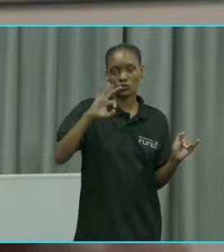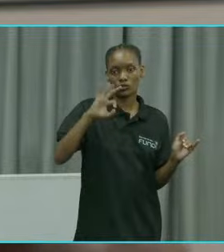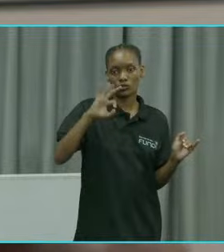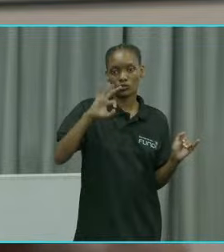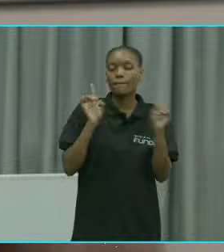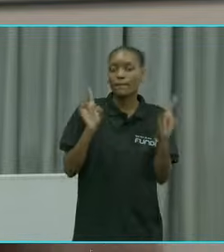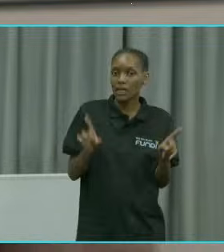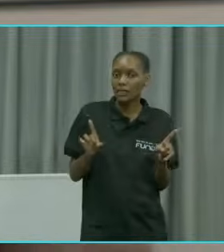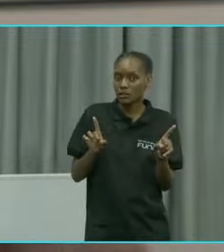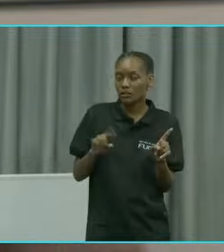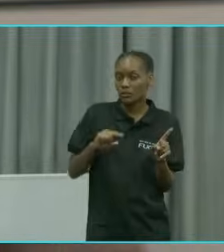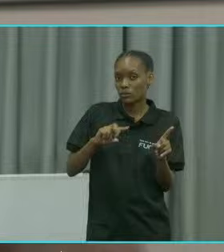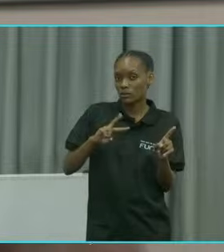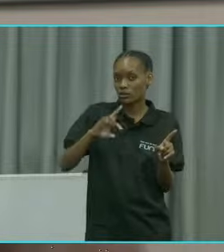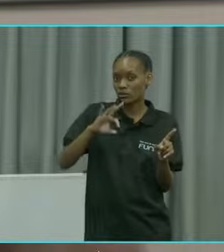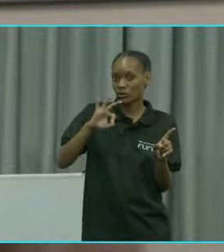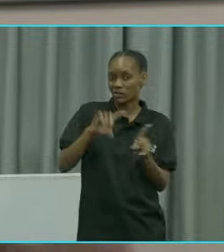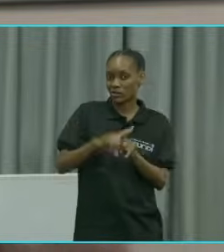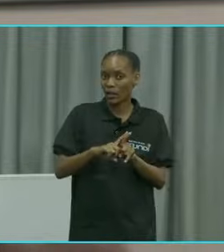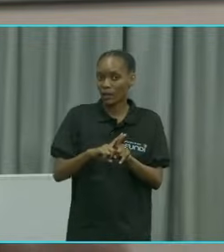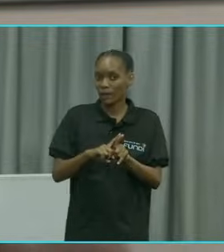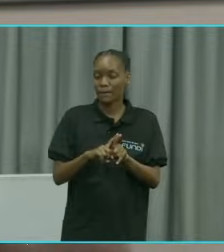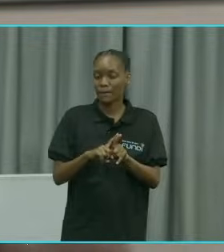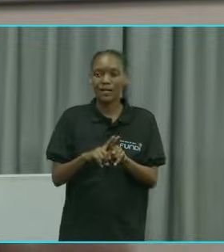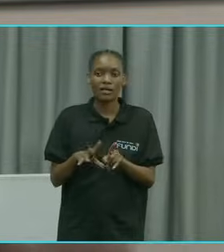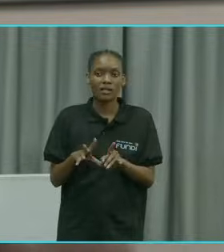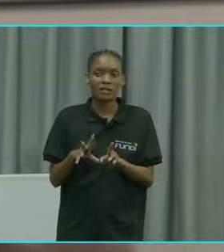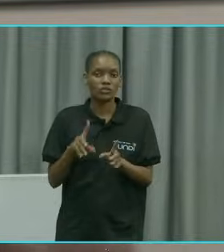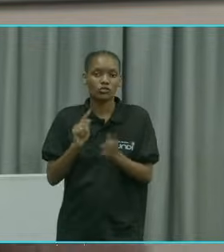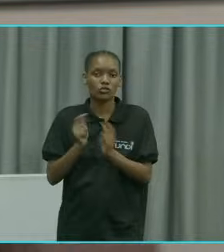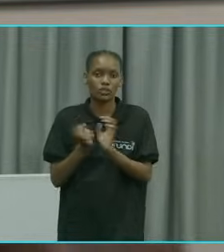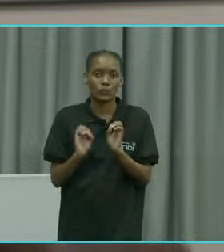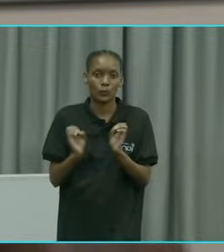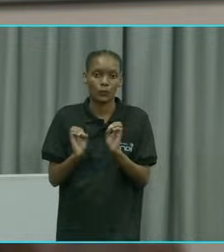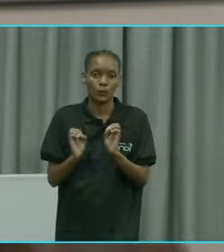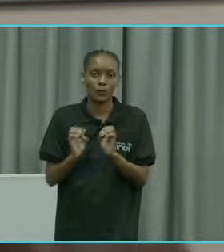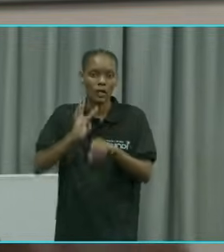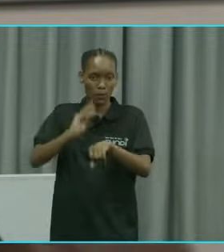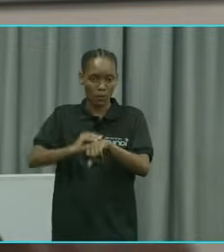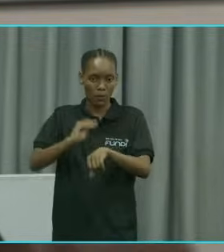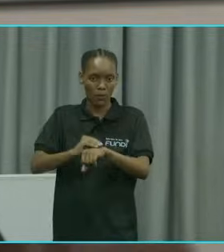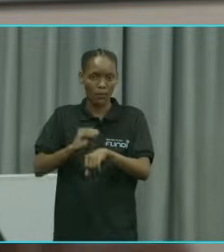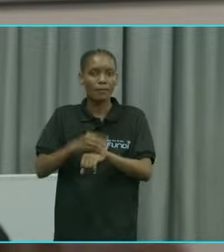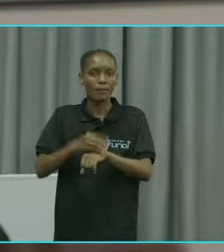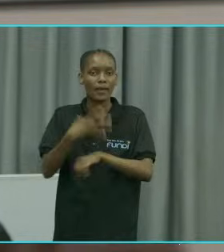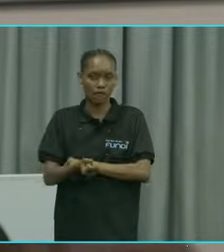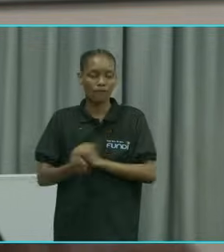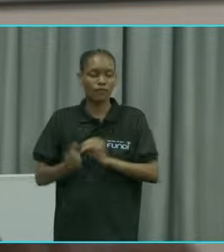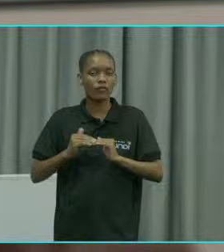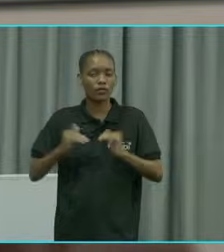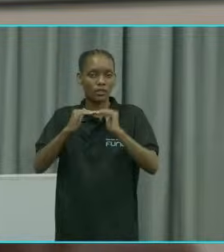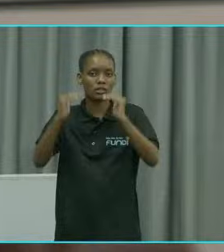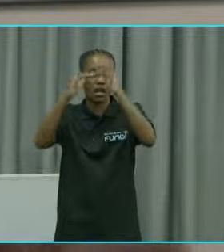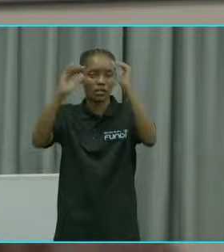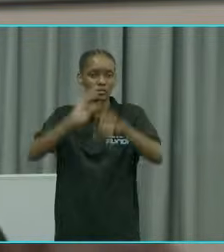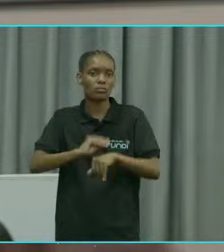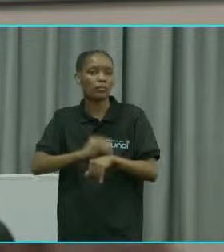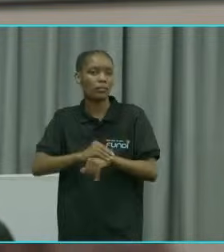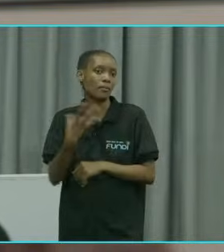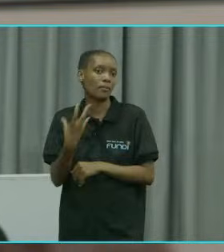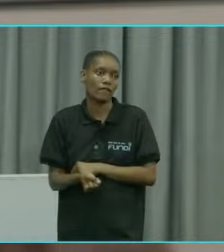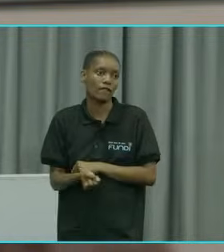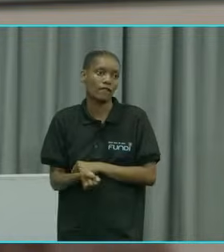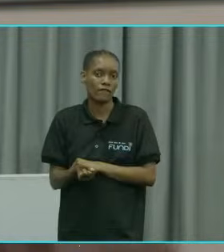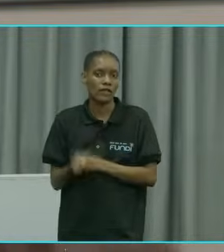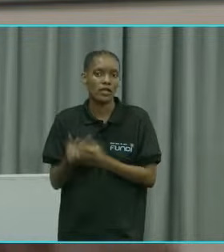away or deal with the fact that there are problems with the quintiles. They haven't changed. They still